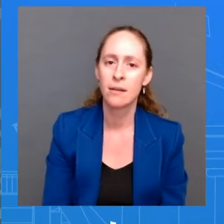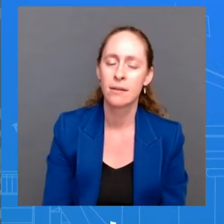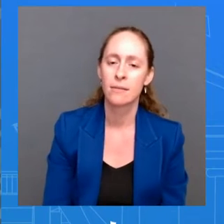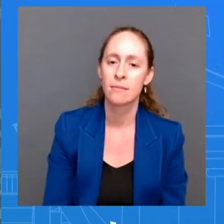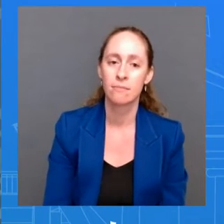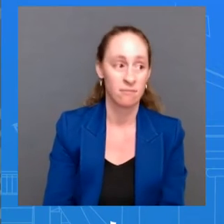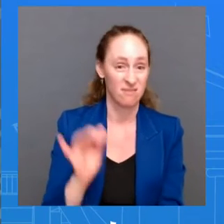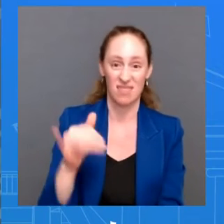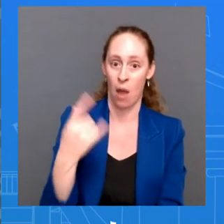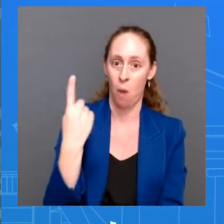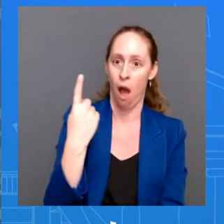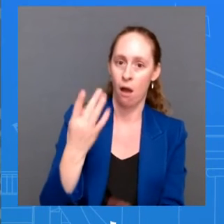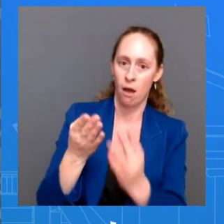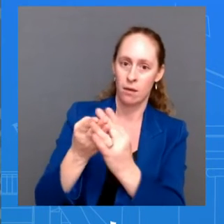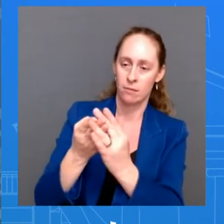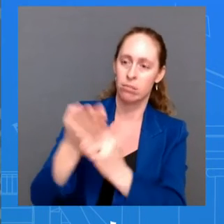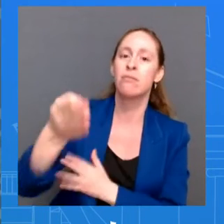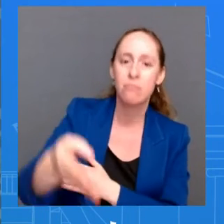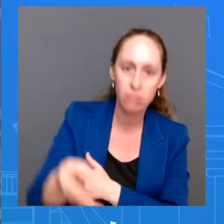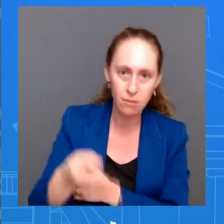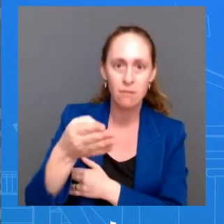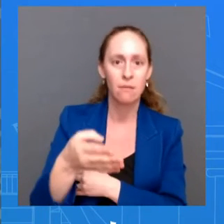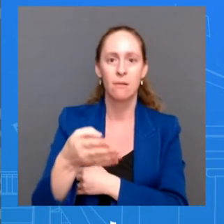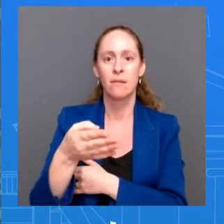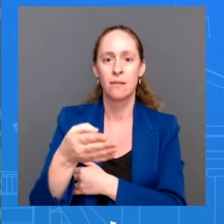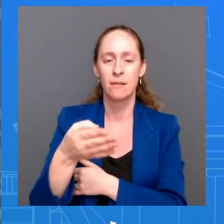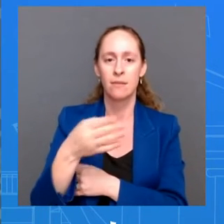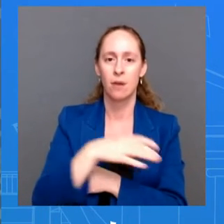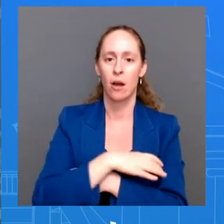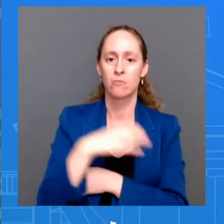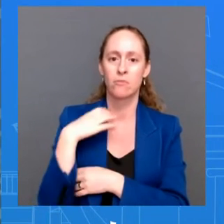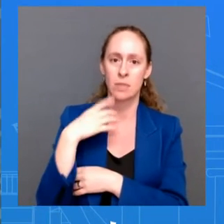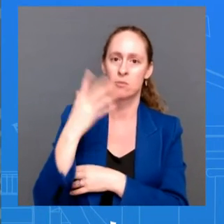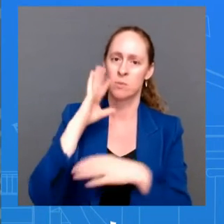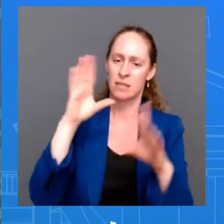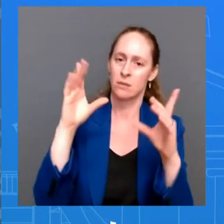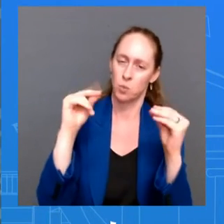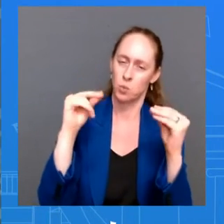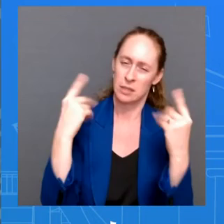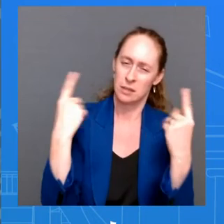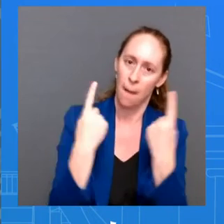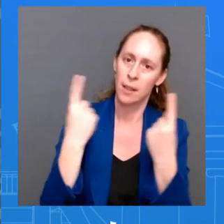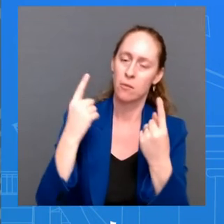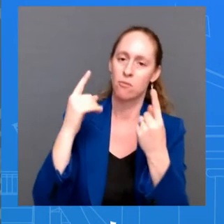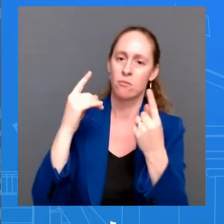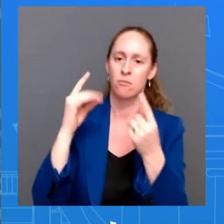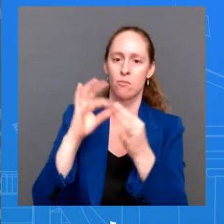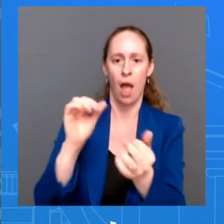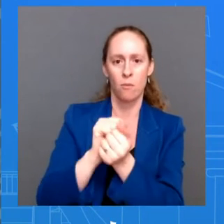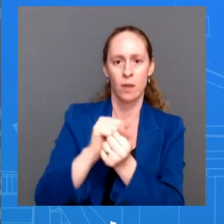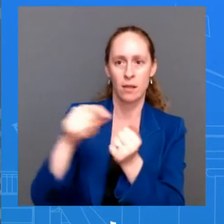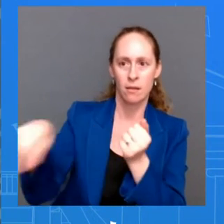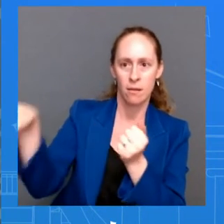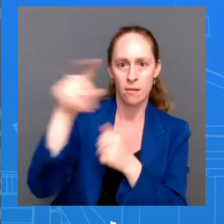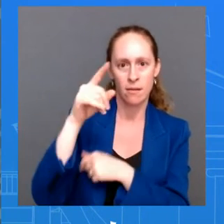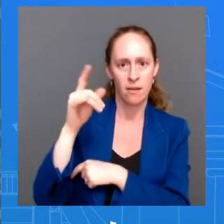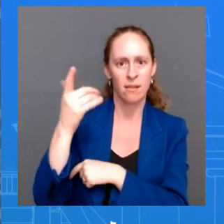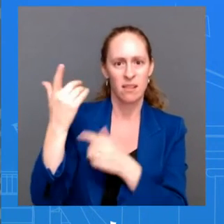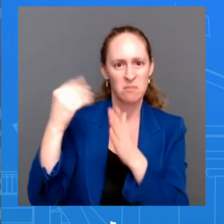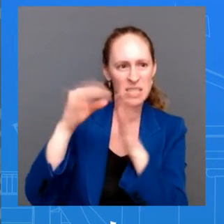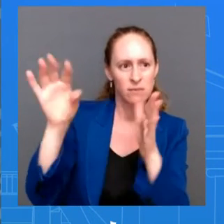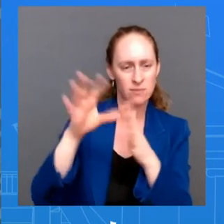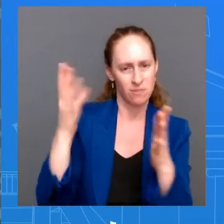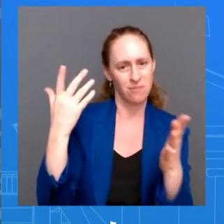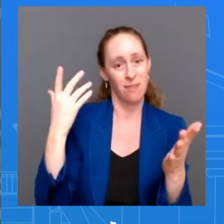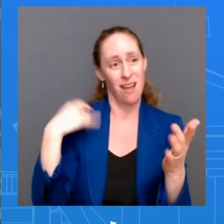need to move forward to get this done. And so that is the message that we are going to put forth.